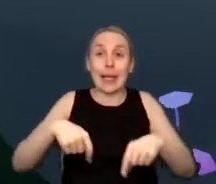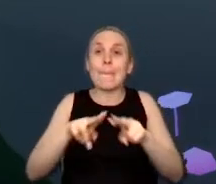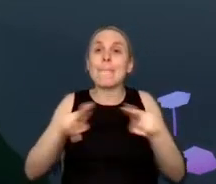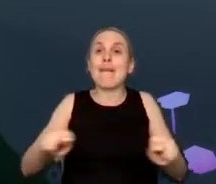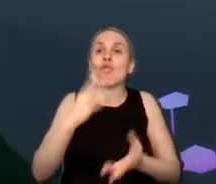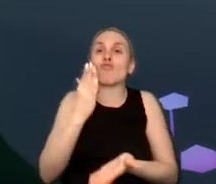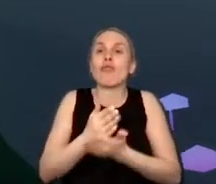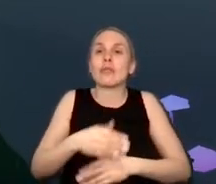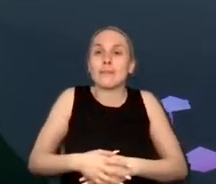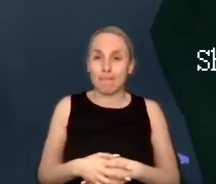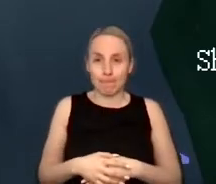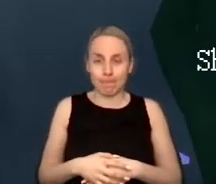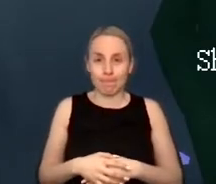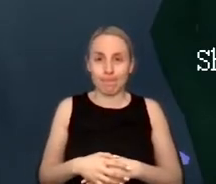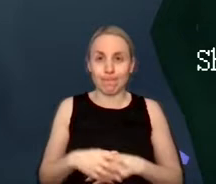Cool.